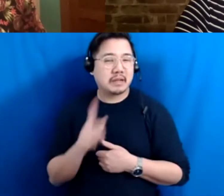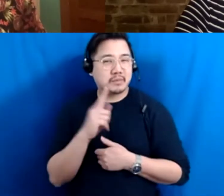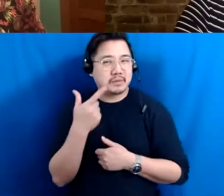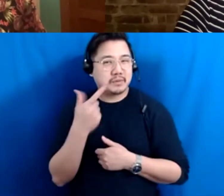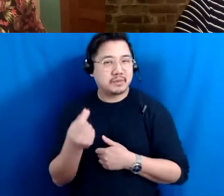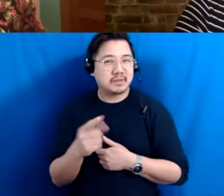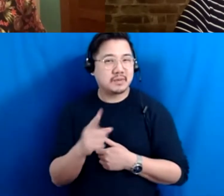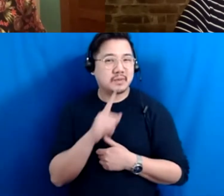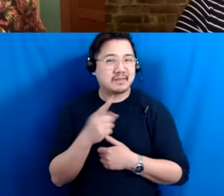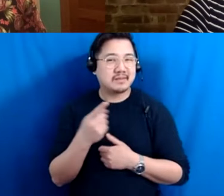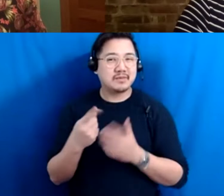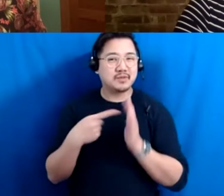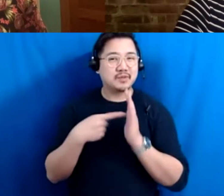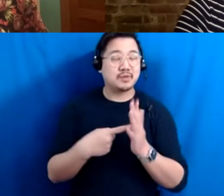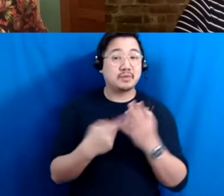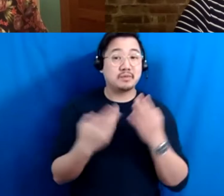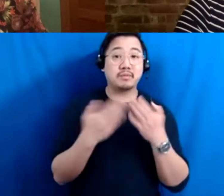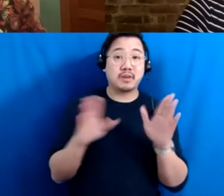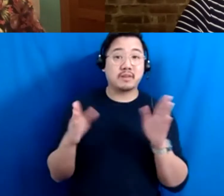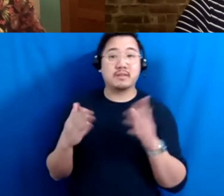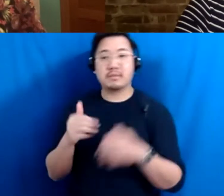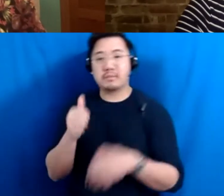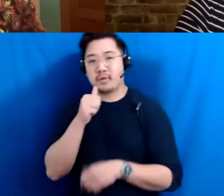public idea.